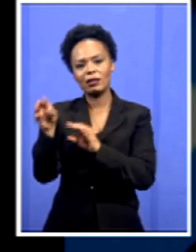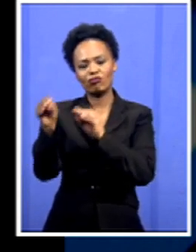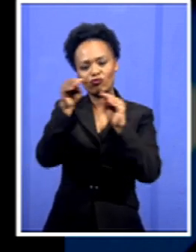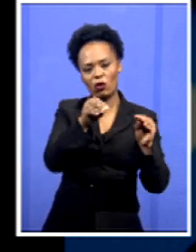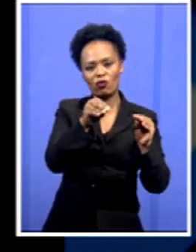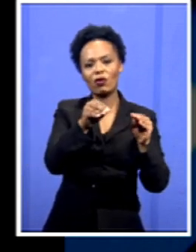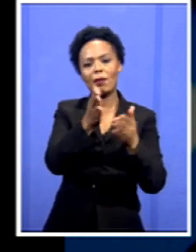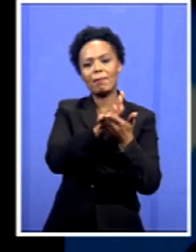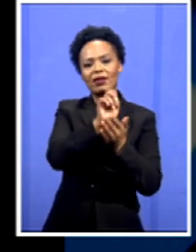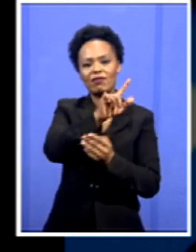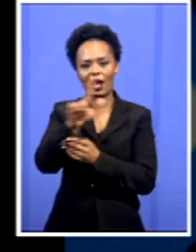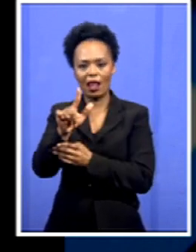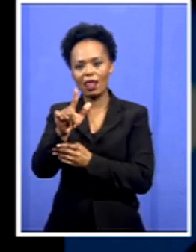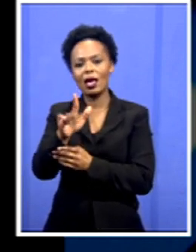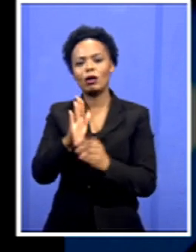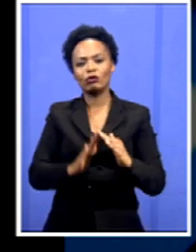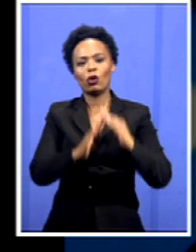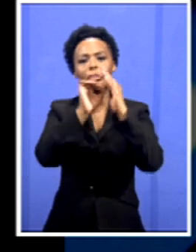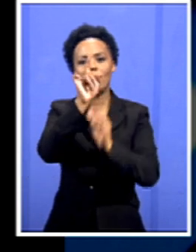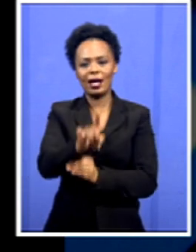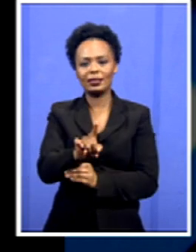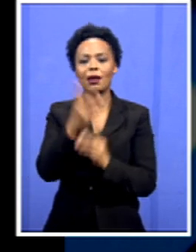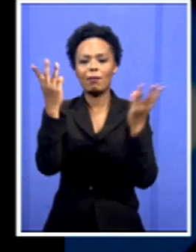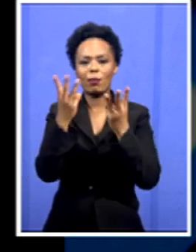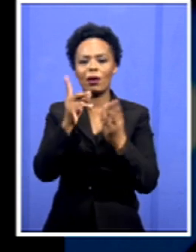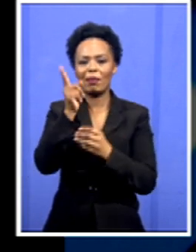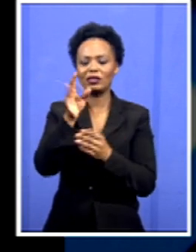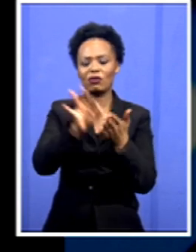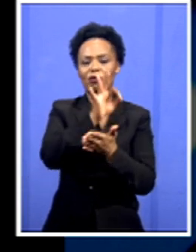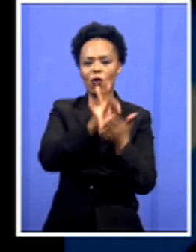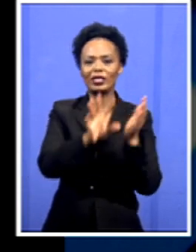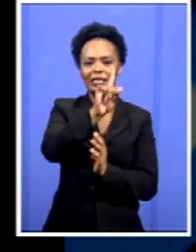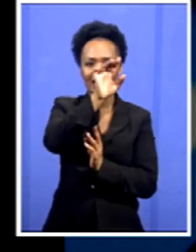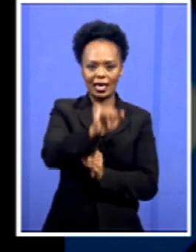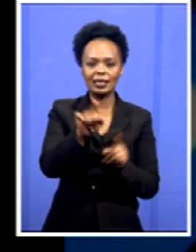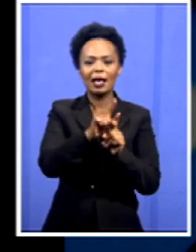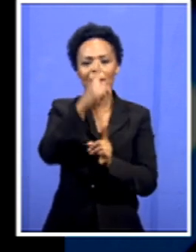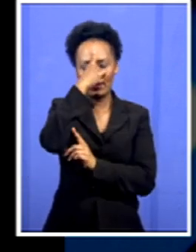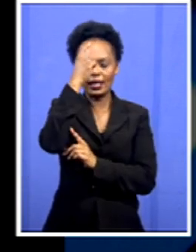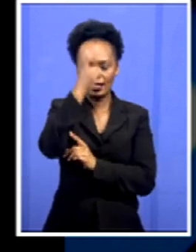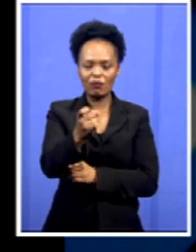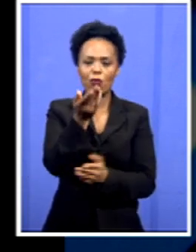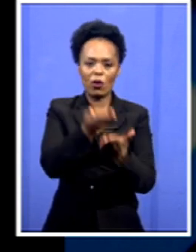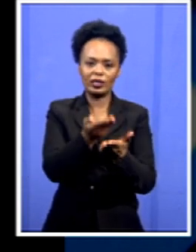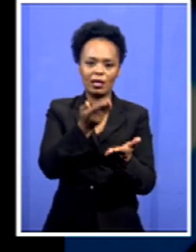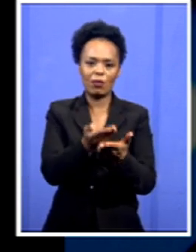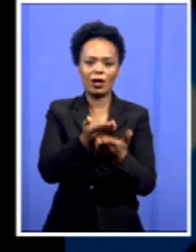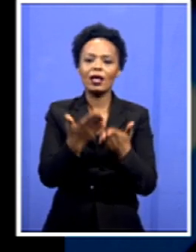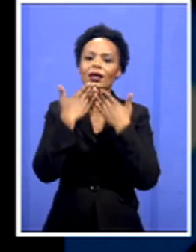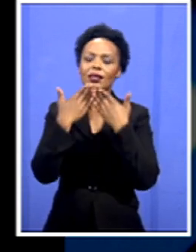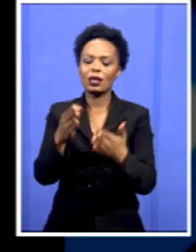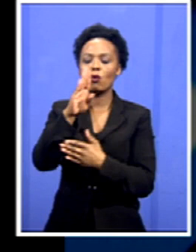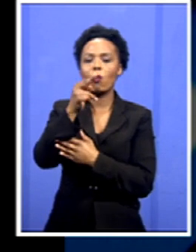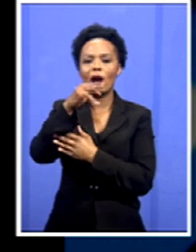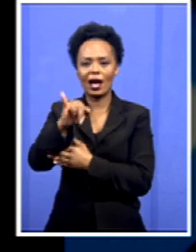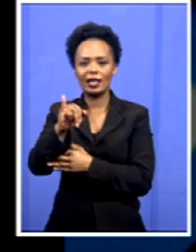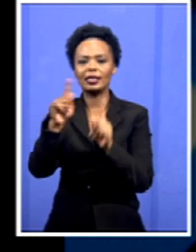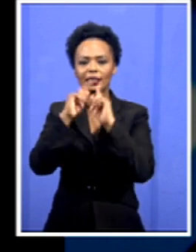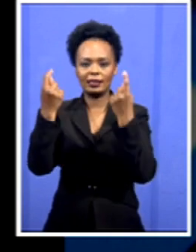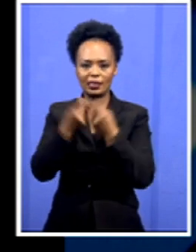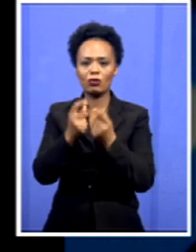them. Only thing is to get our residents to vote DA and to believe it is possible. Thank you to Bongani and the team